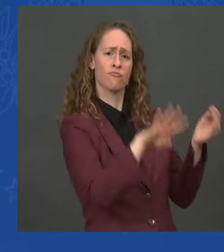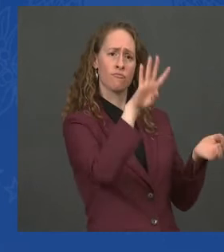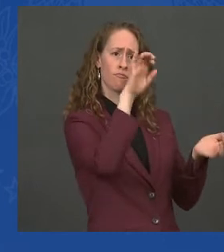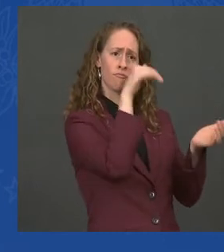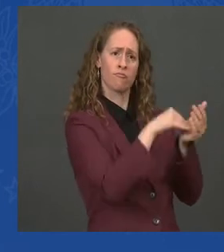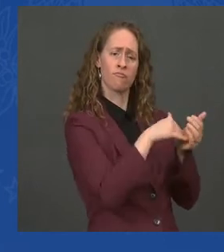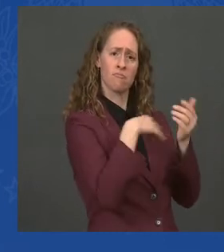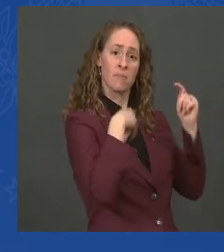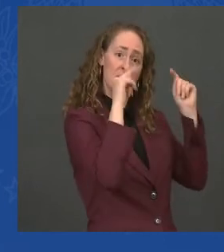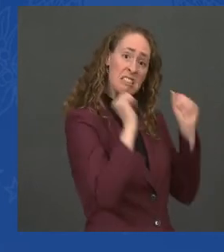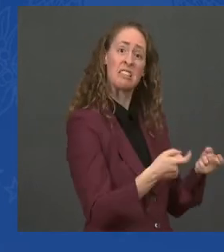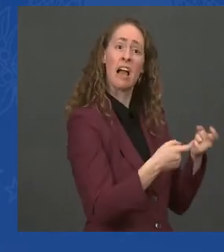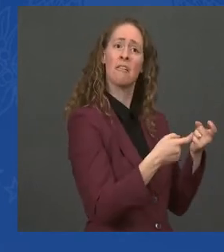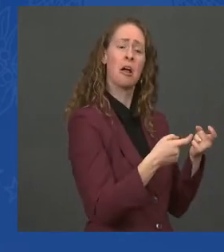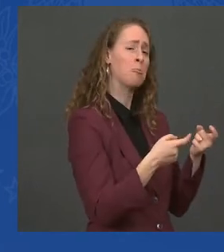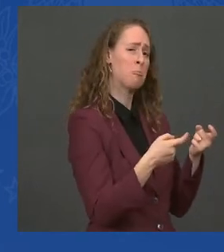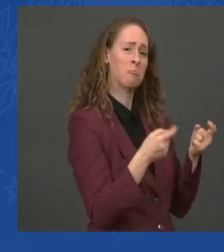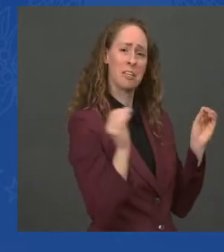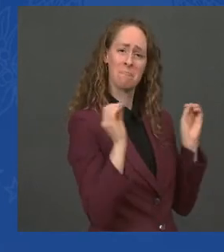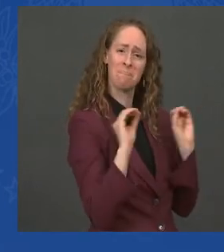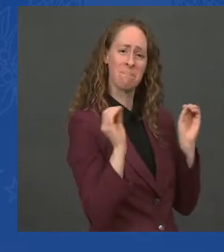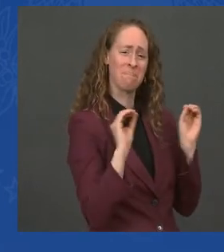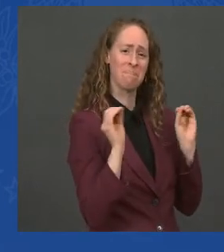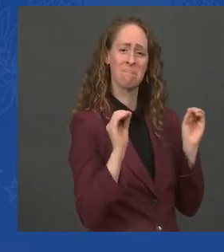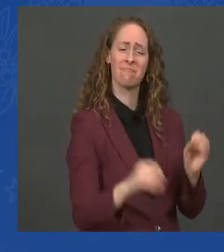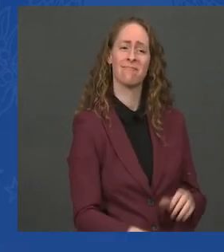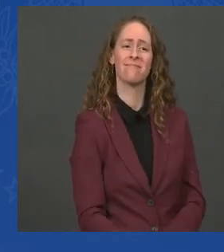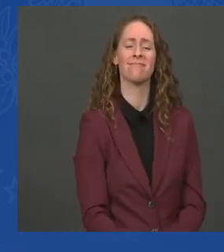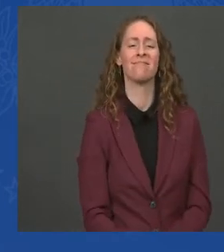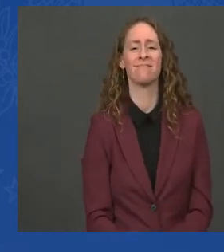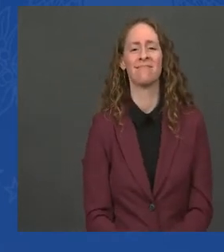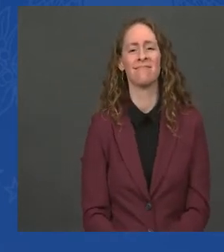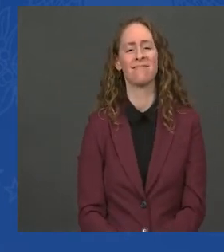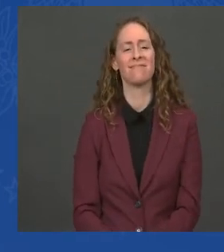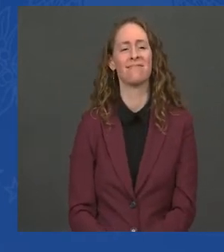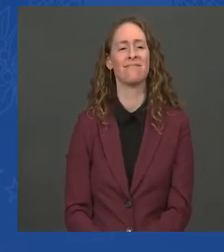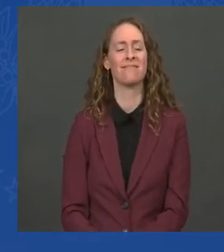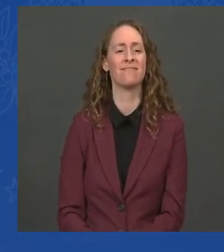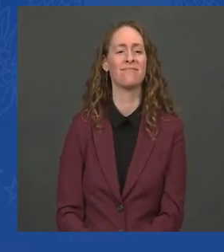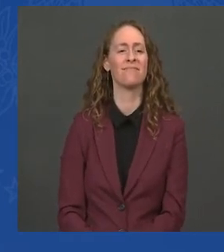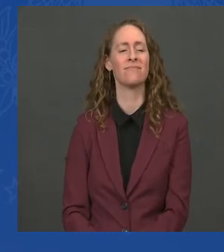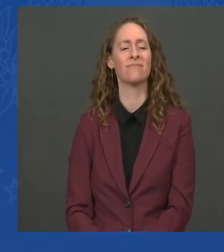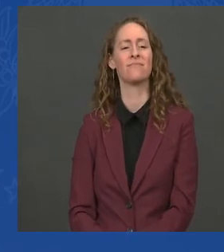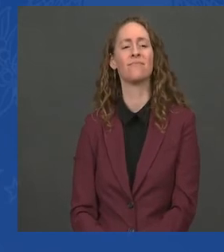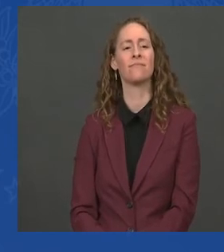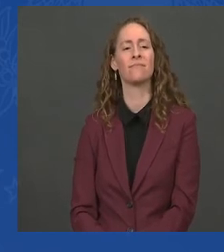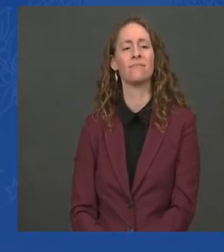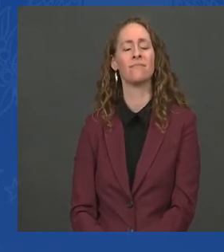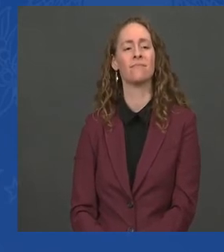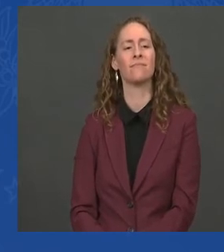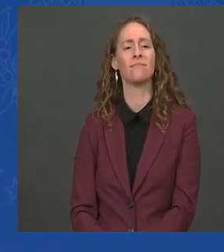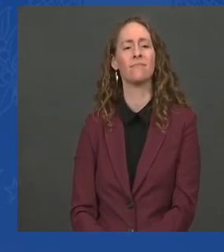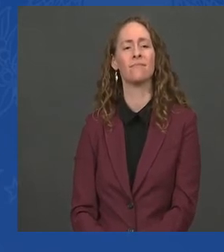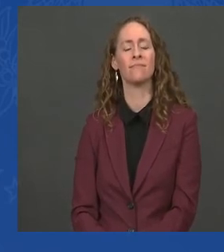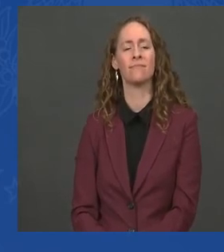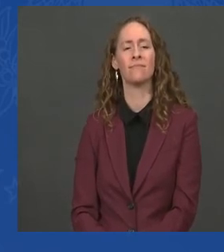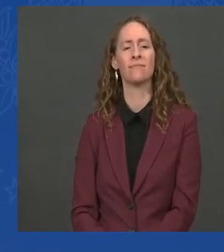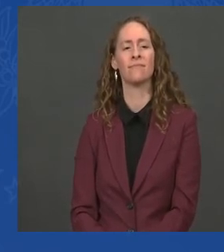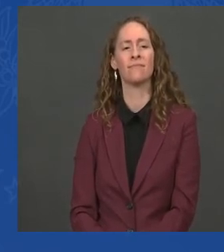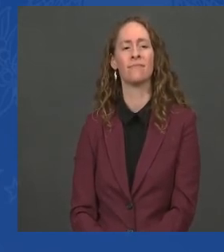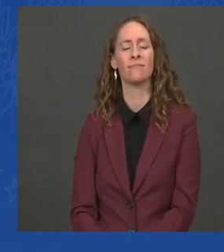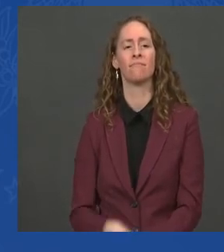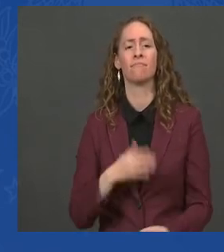It's the first major piece of legislation in more than a decade that's not only fully paid for, but will generate more than